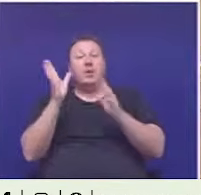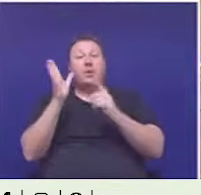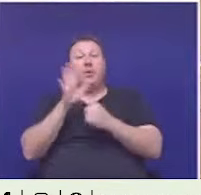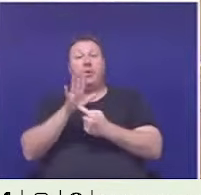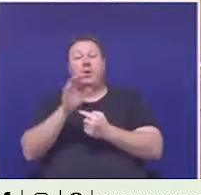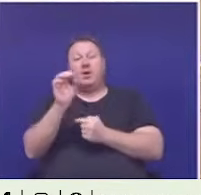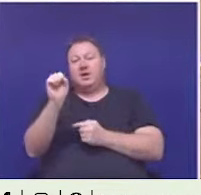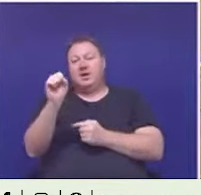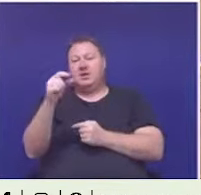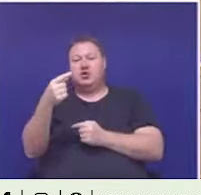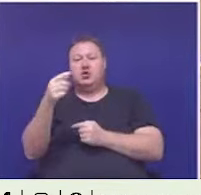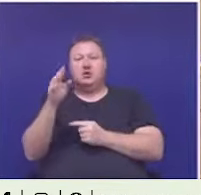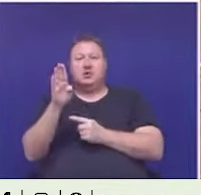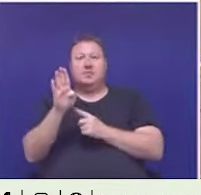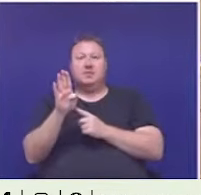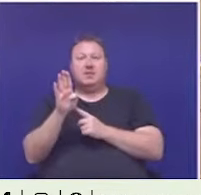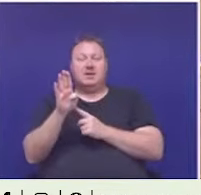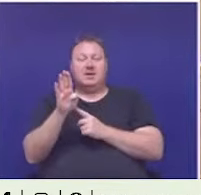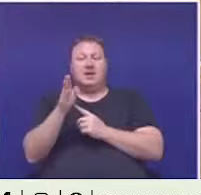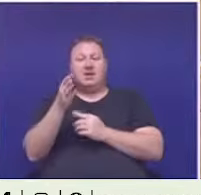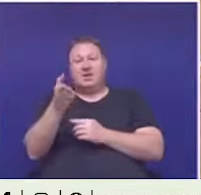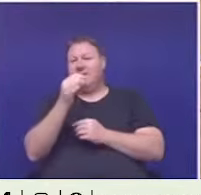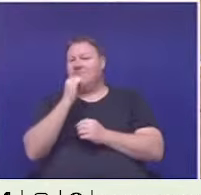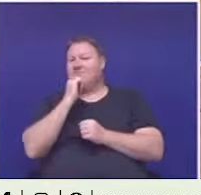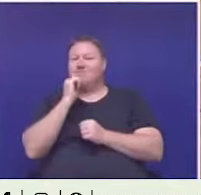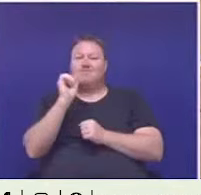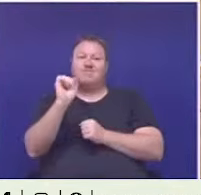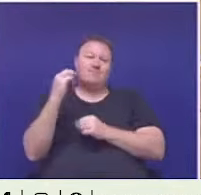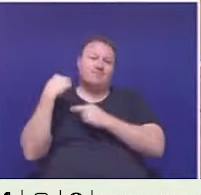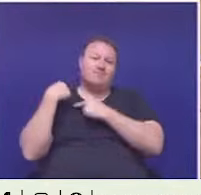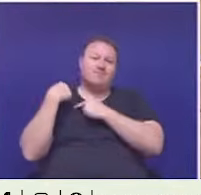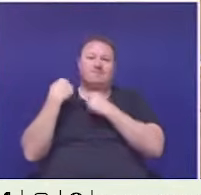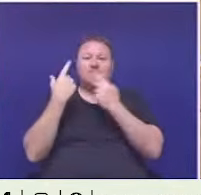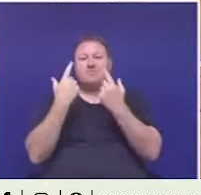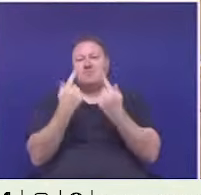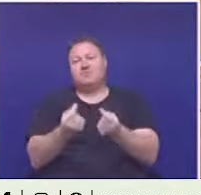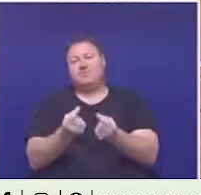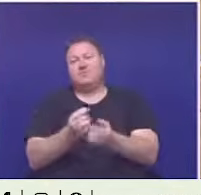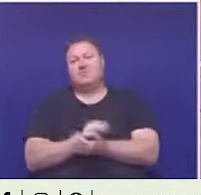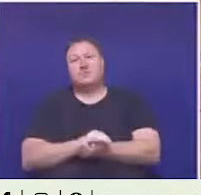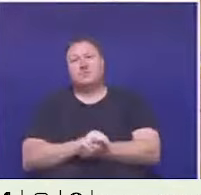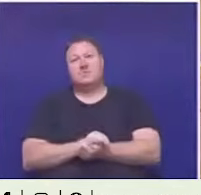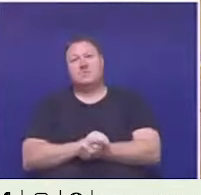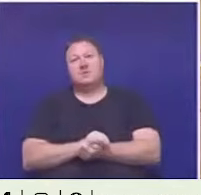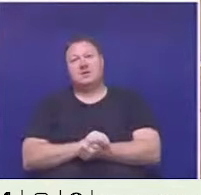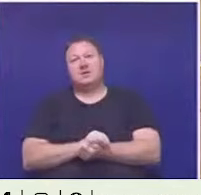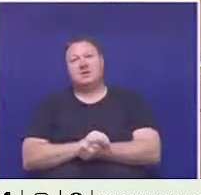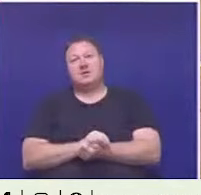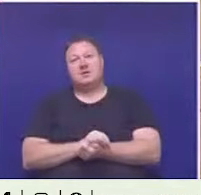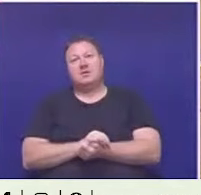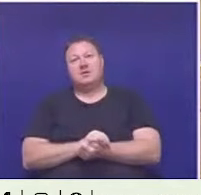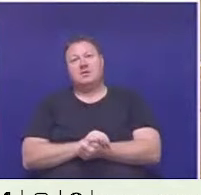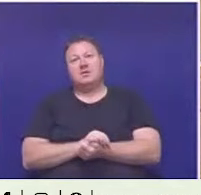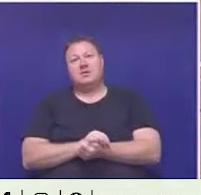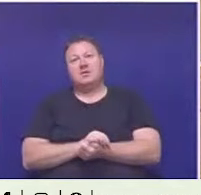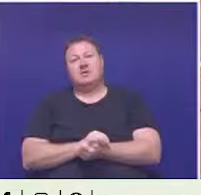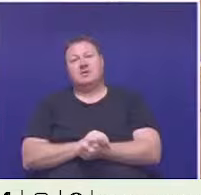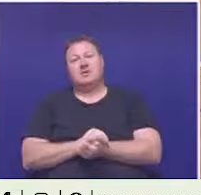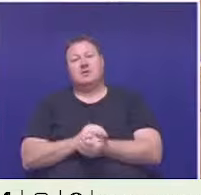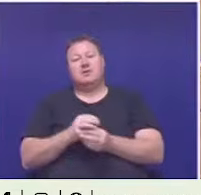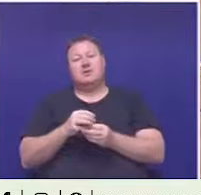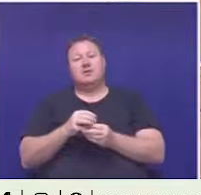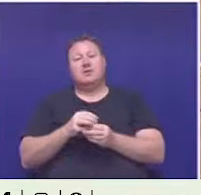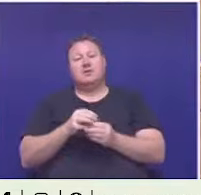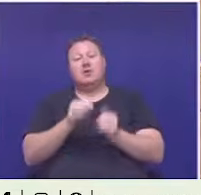the SGB there was not doing their duty. Now, Minister, what specific consequence